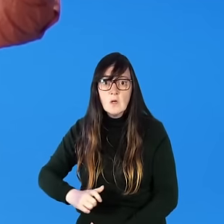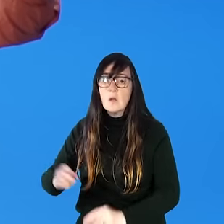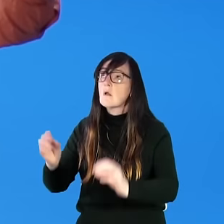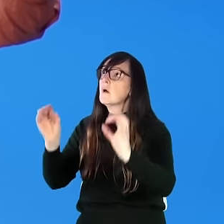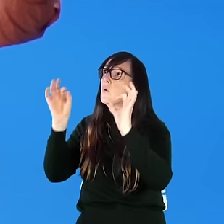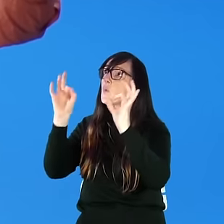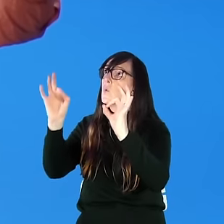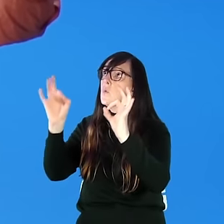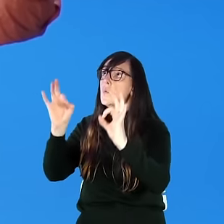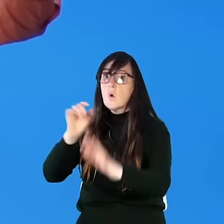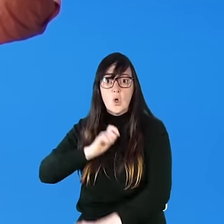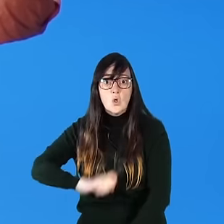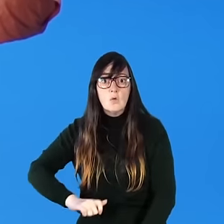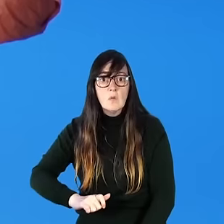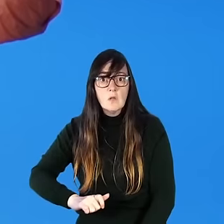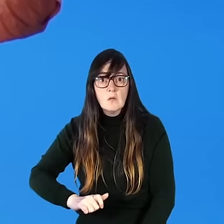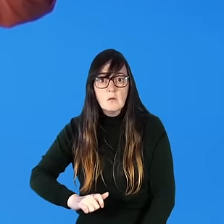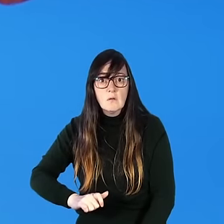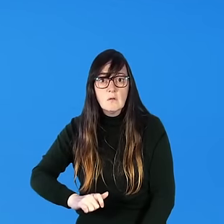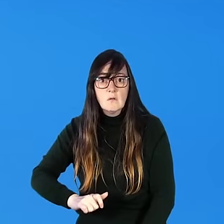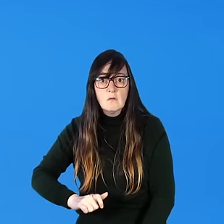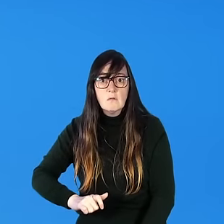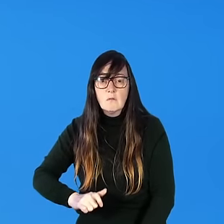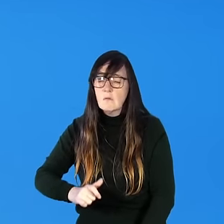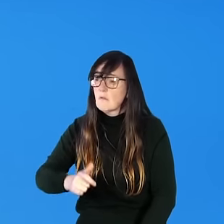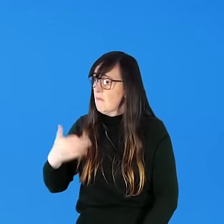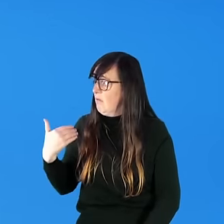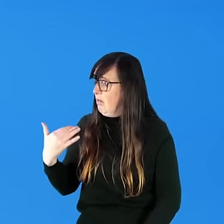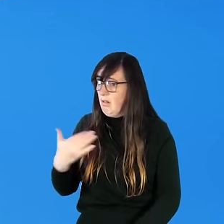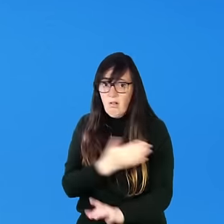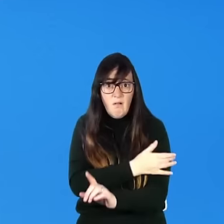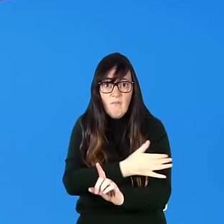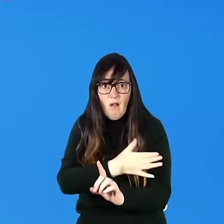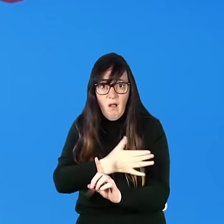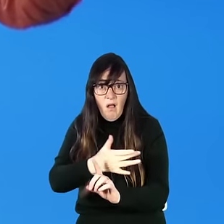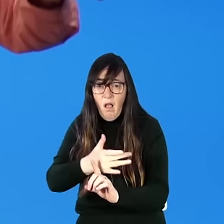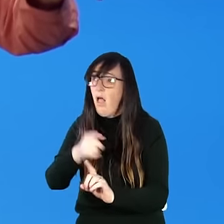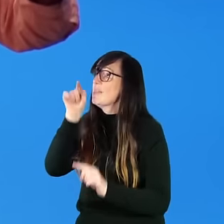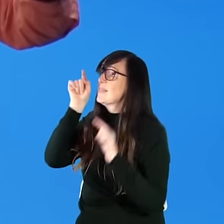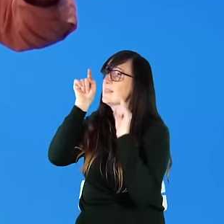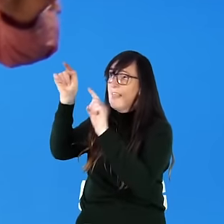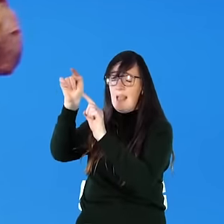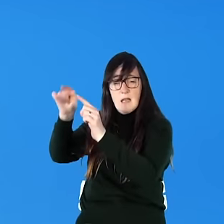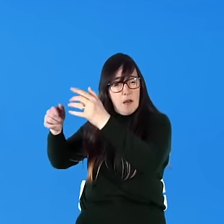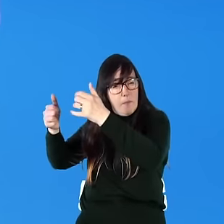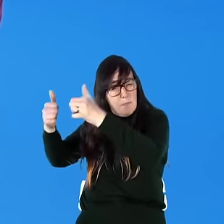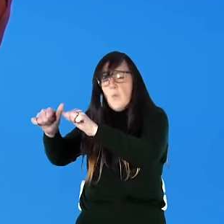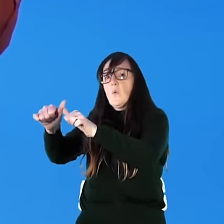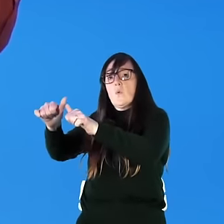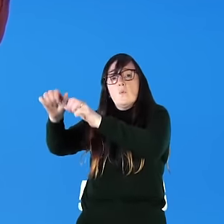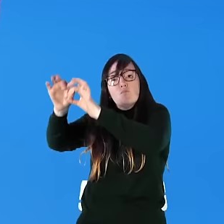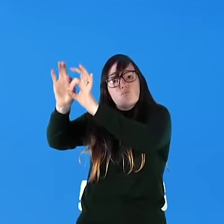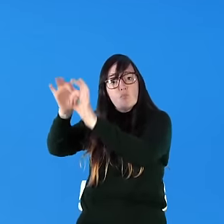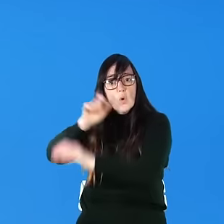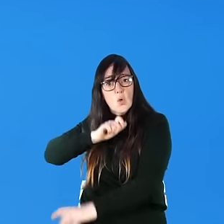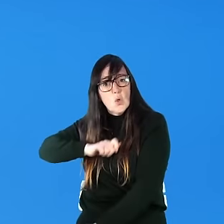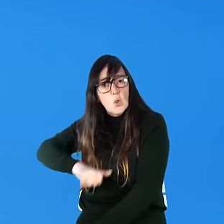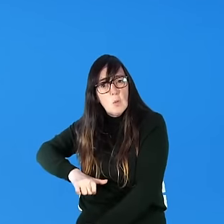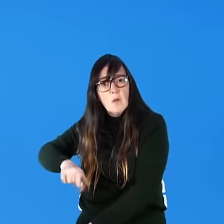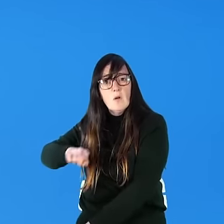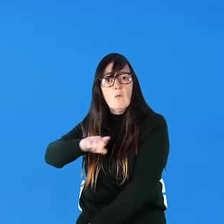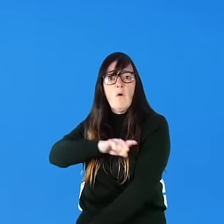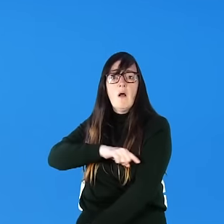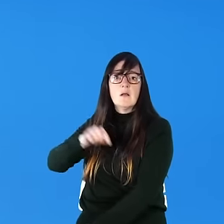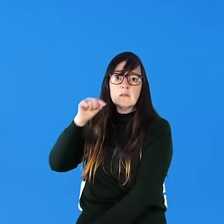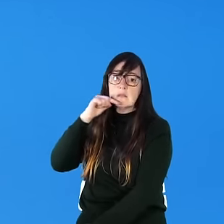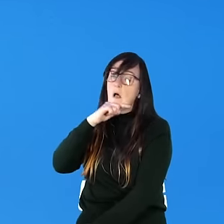been. You will be everything that God ever intended you to be as you take on the image of the